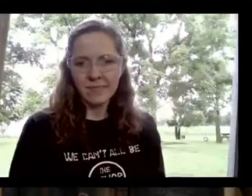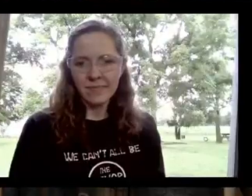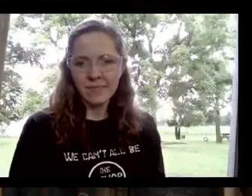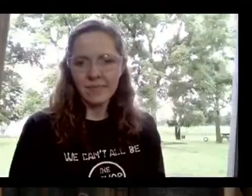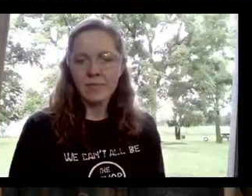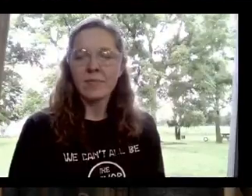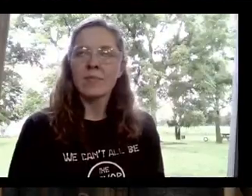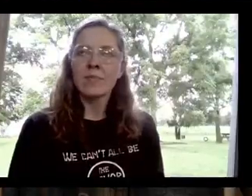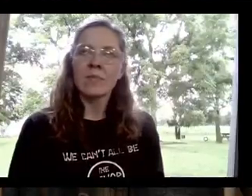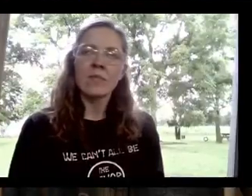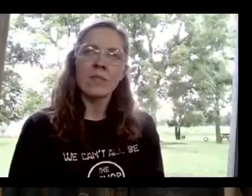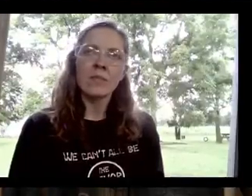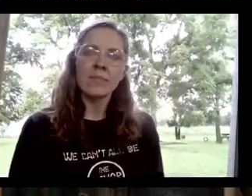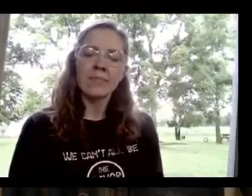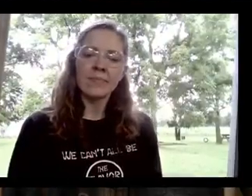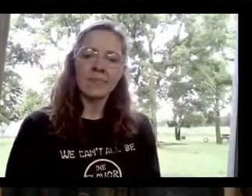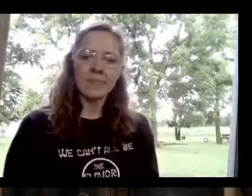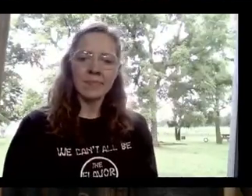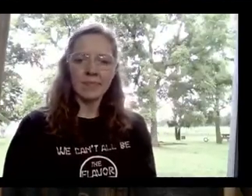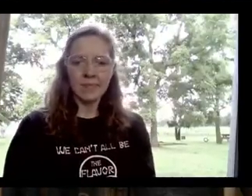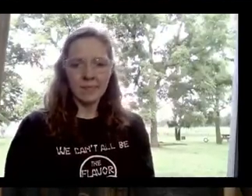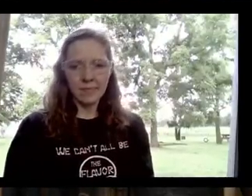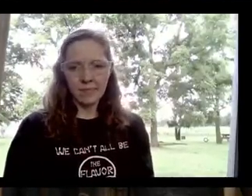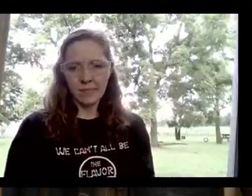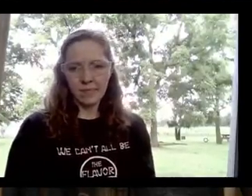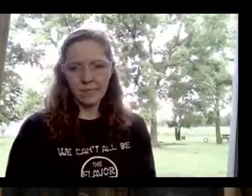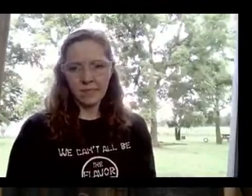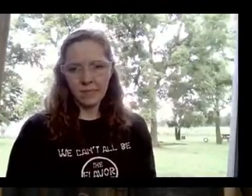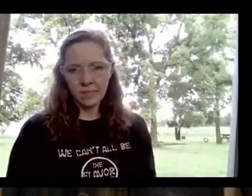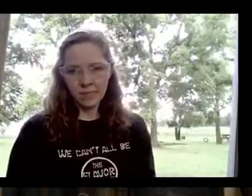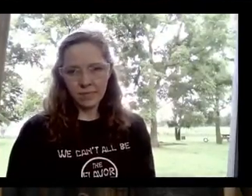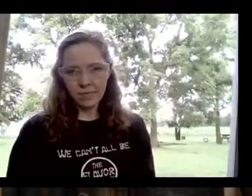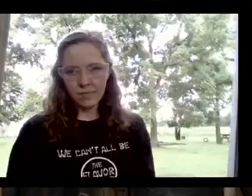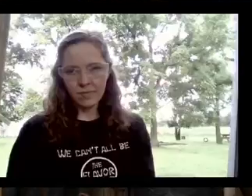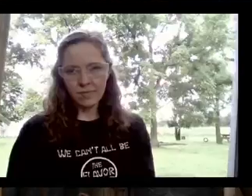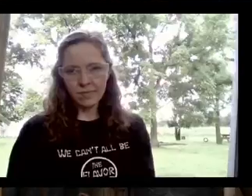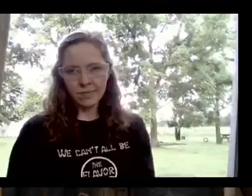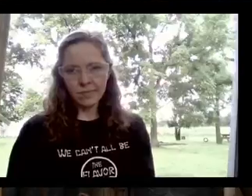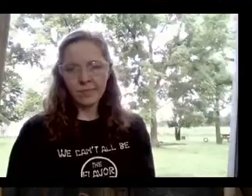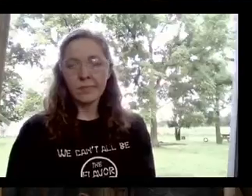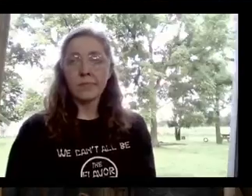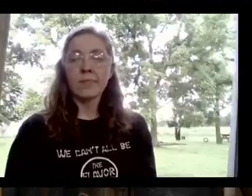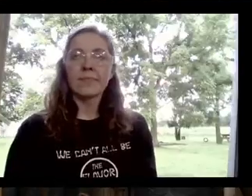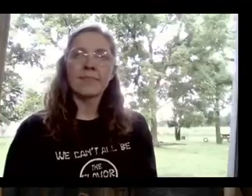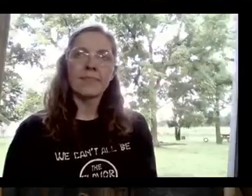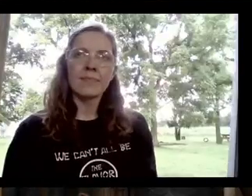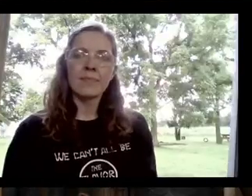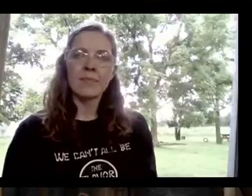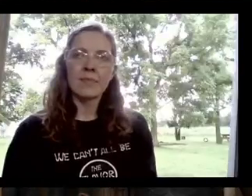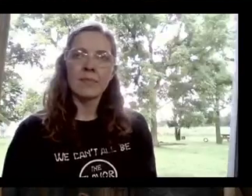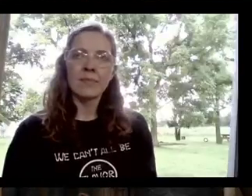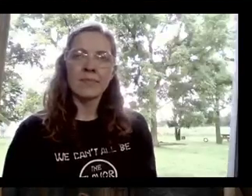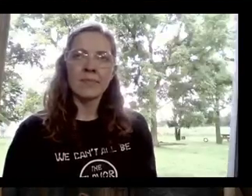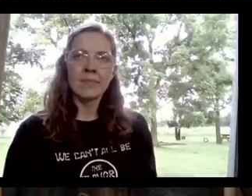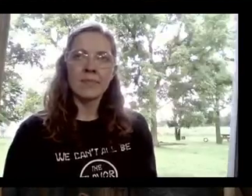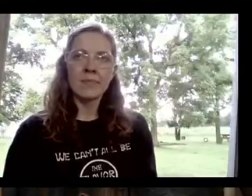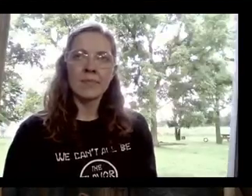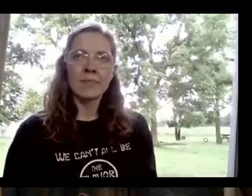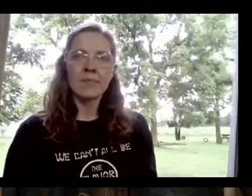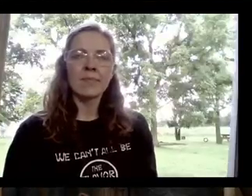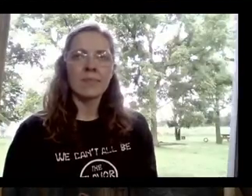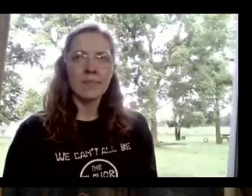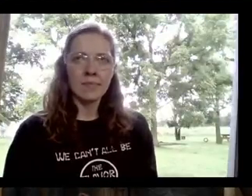a hammer just like I'm making a hammer. All you have to do is just bend it back on itself till you got enough of a